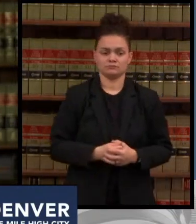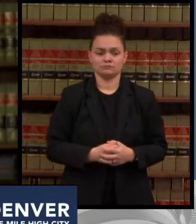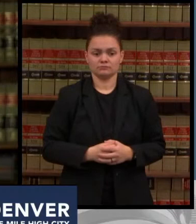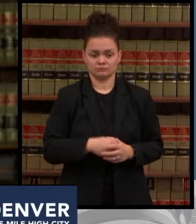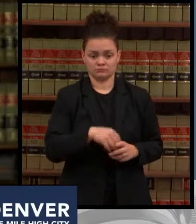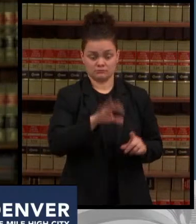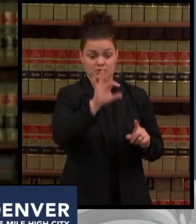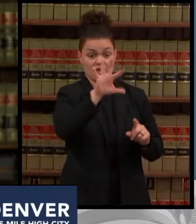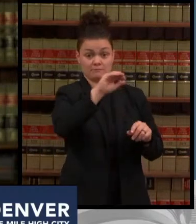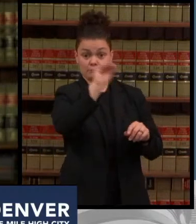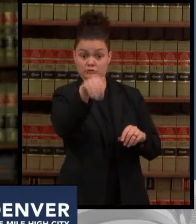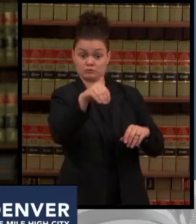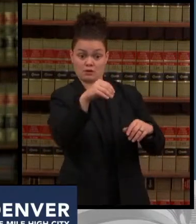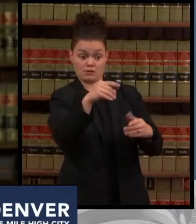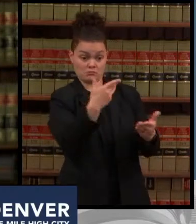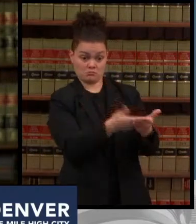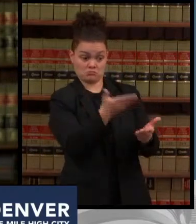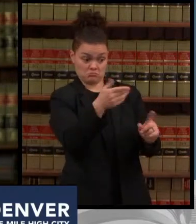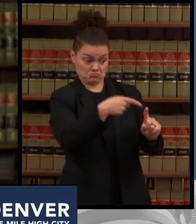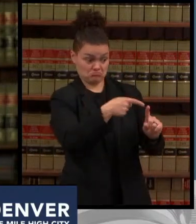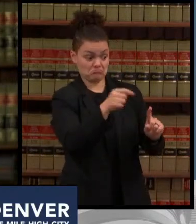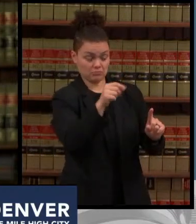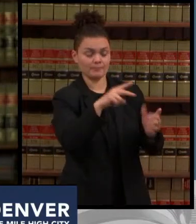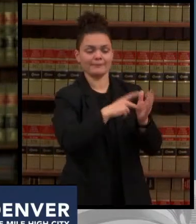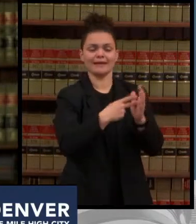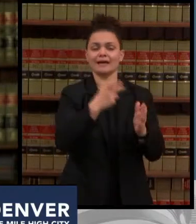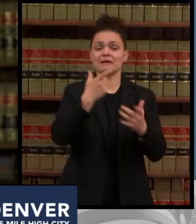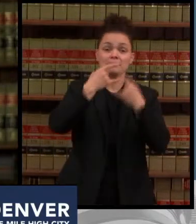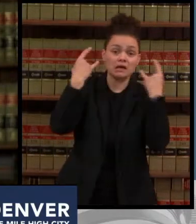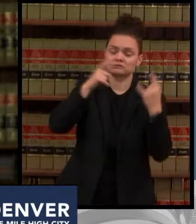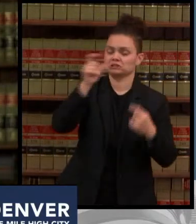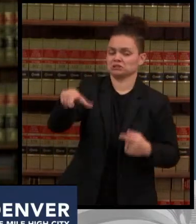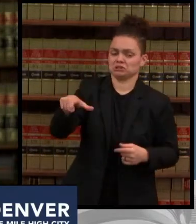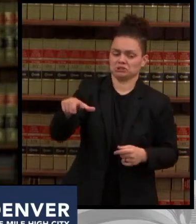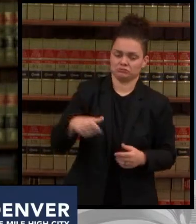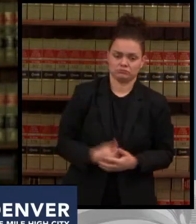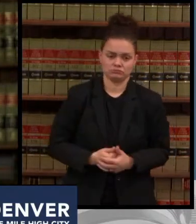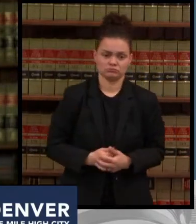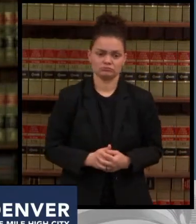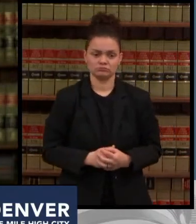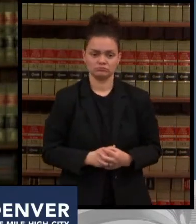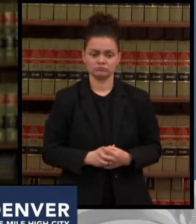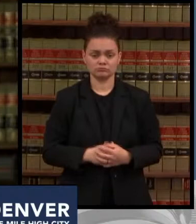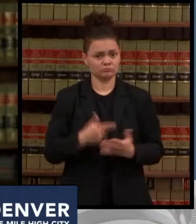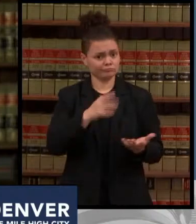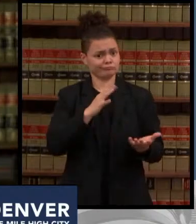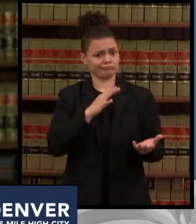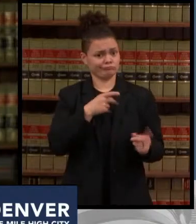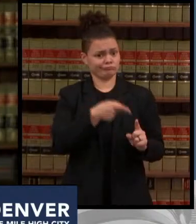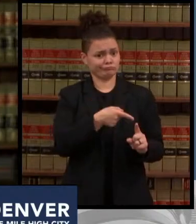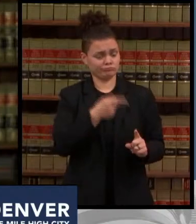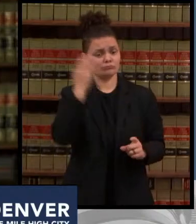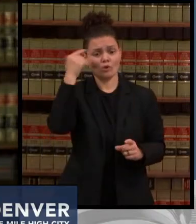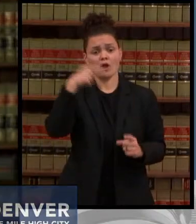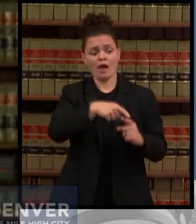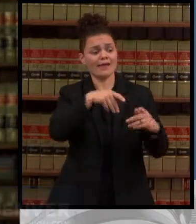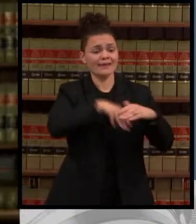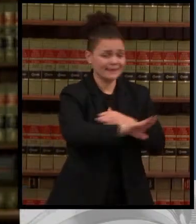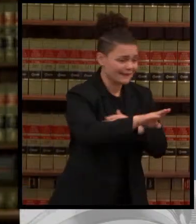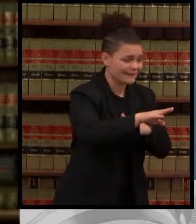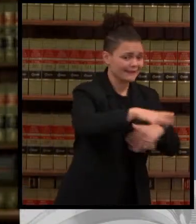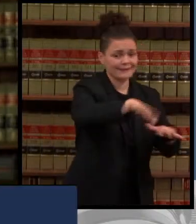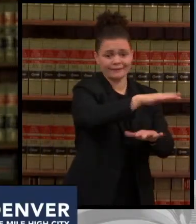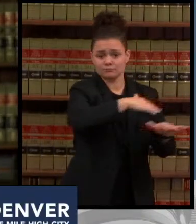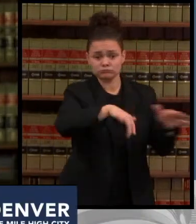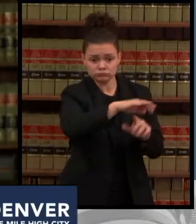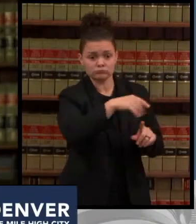is that not only is a person potentially infected going to be vaccinated, reducing the likelihood of their